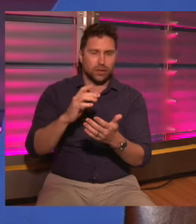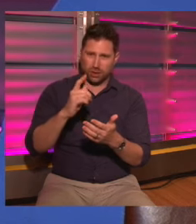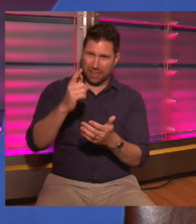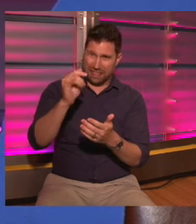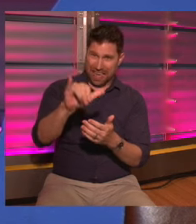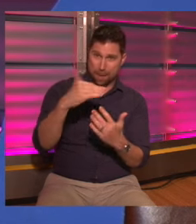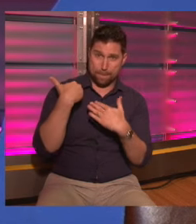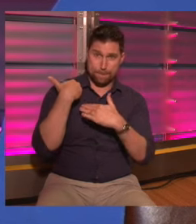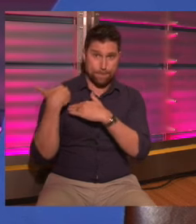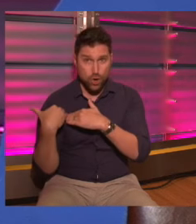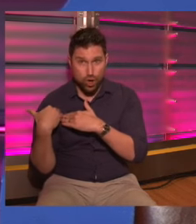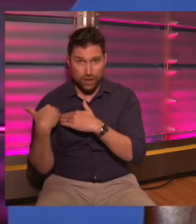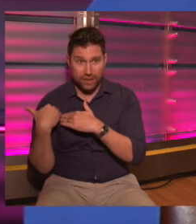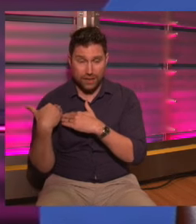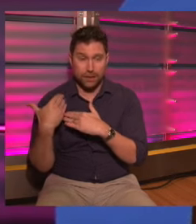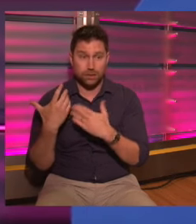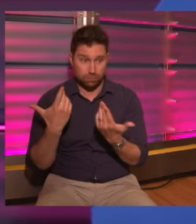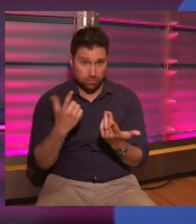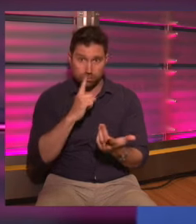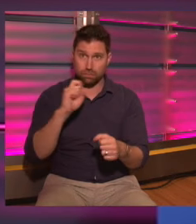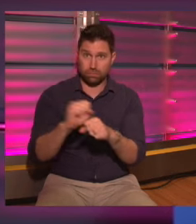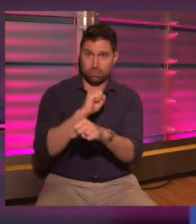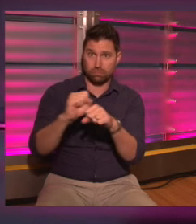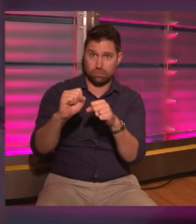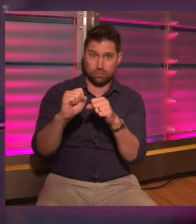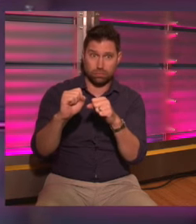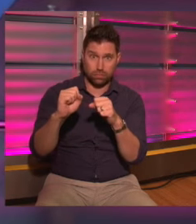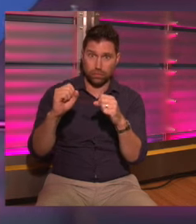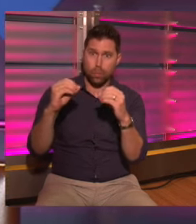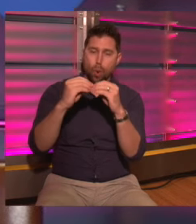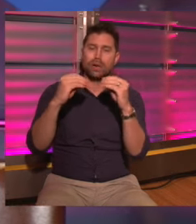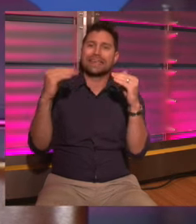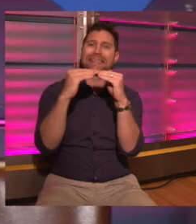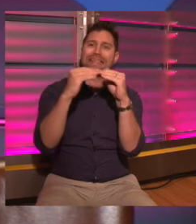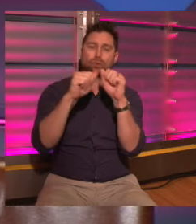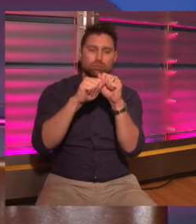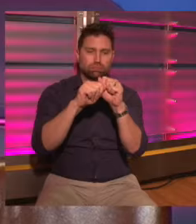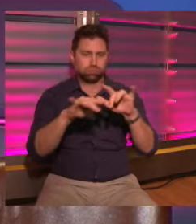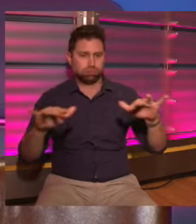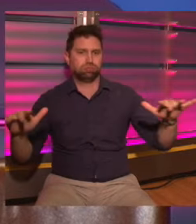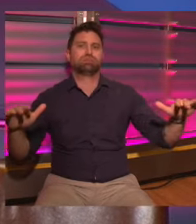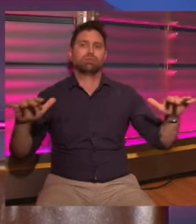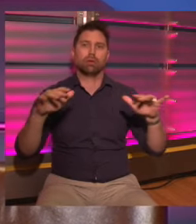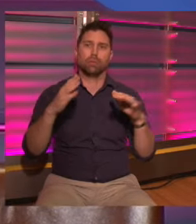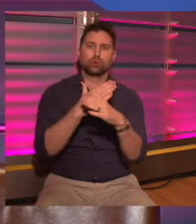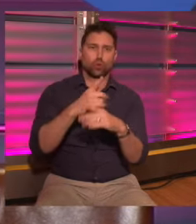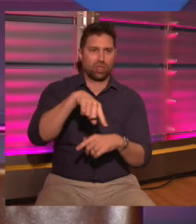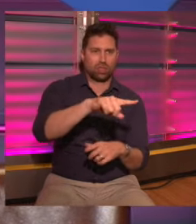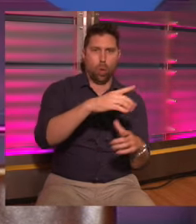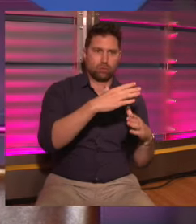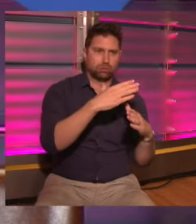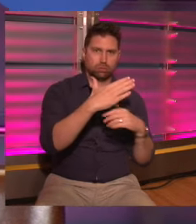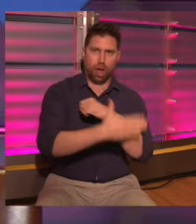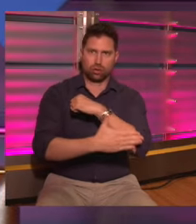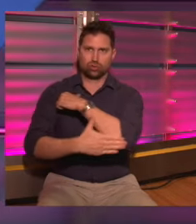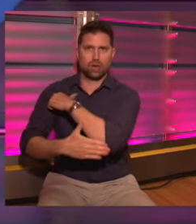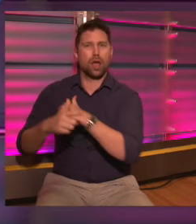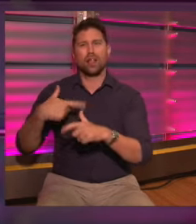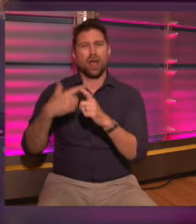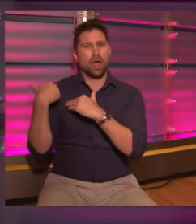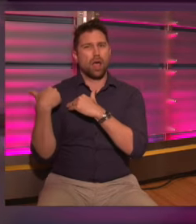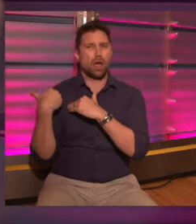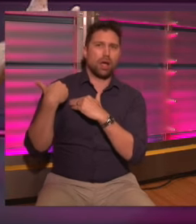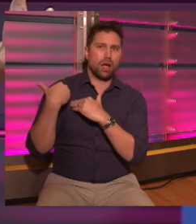burden, though, is actually more equally distributed between countries, it doesn't have to be a burden. Because as we've